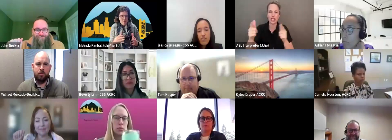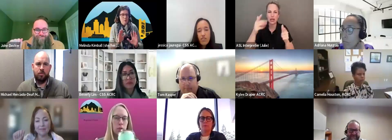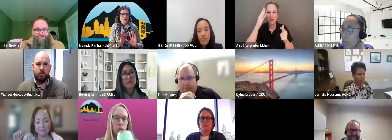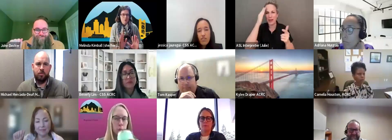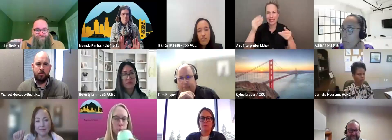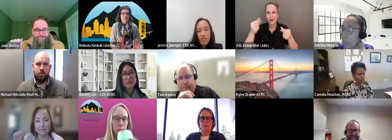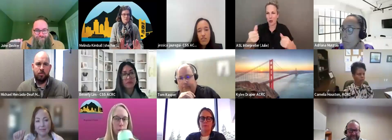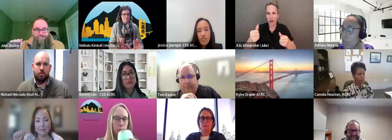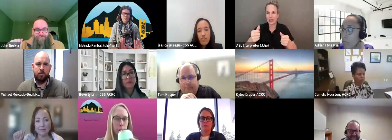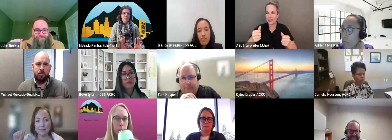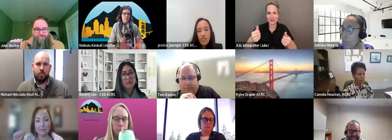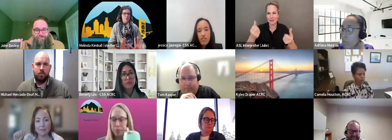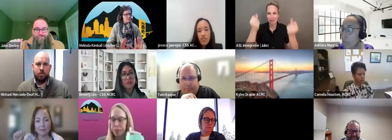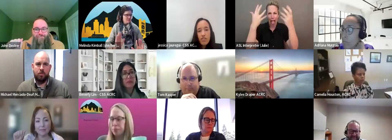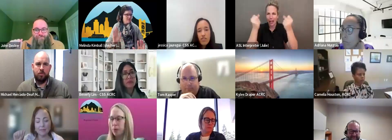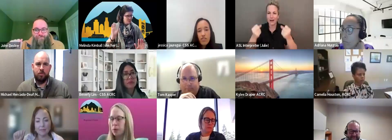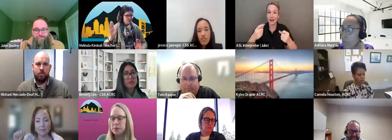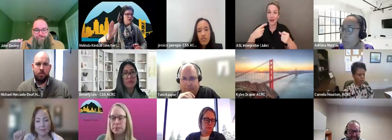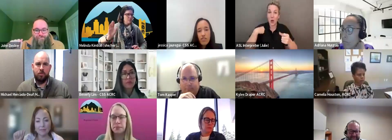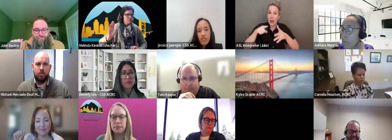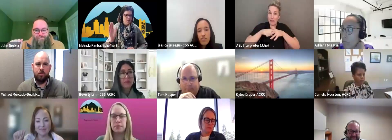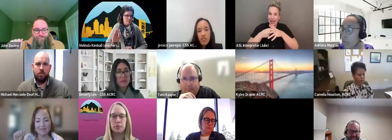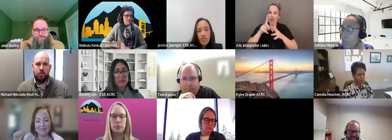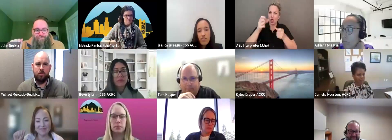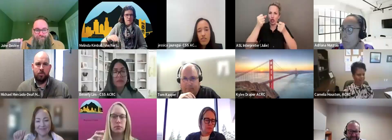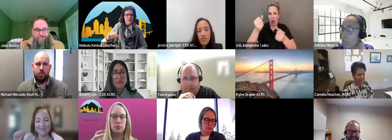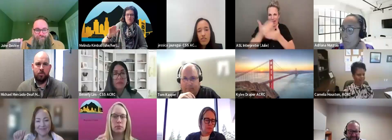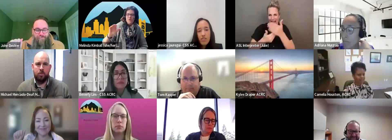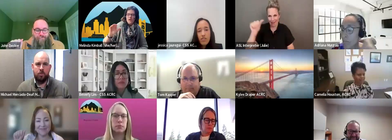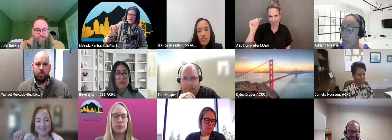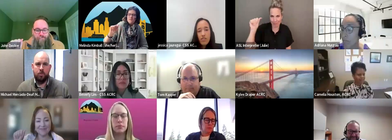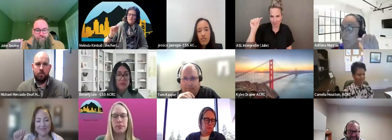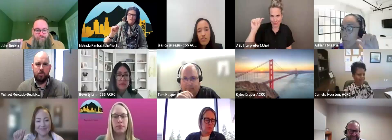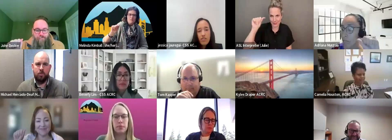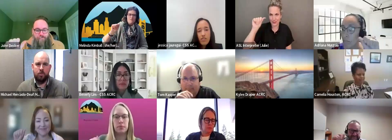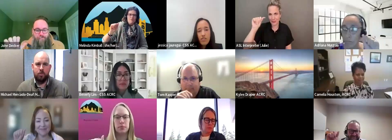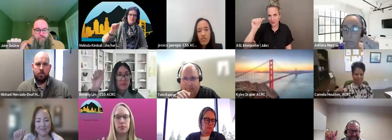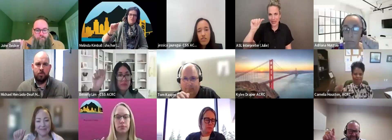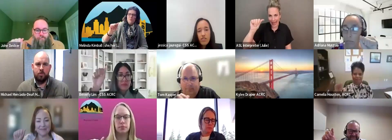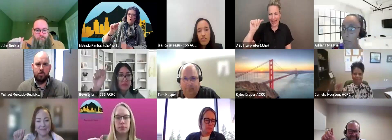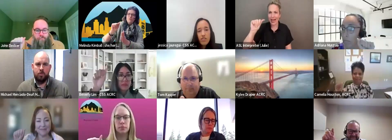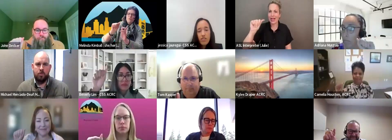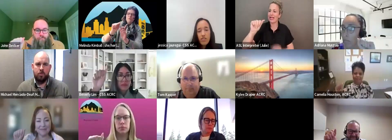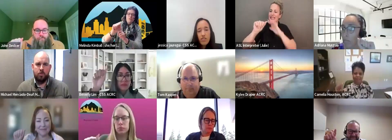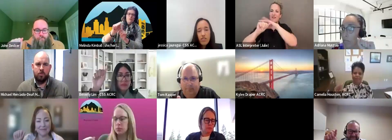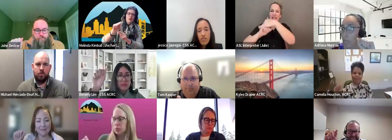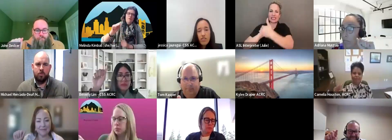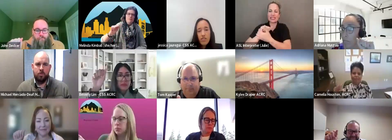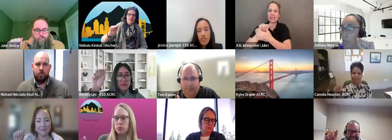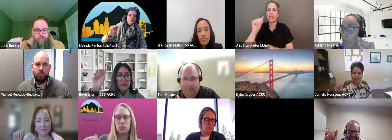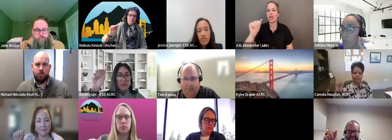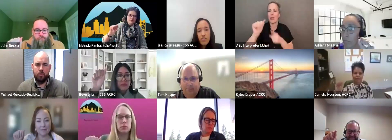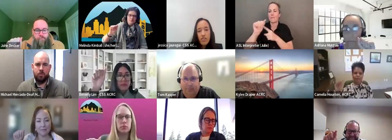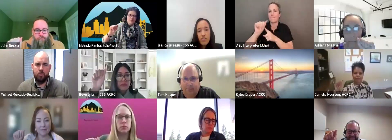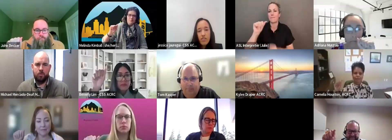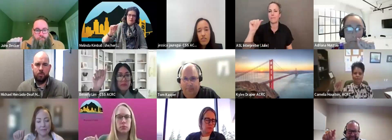with it. But for us starters, let's stick with our dominant, make it easy. So A is a fist with your thumb on the